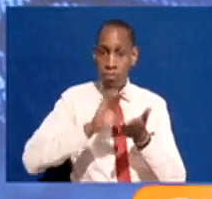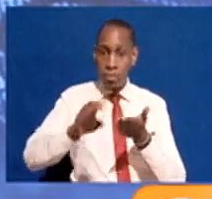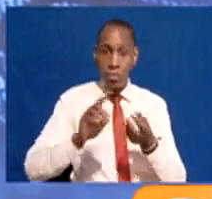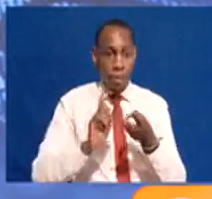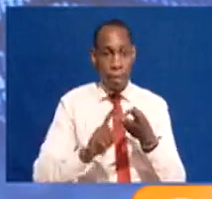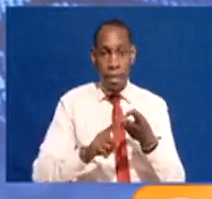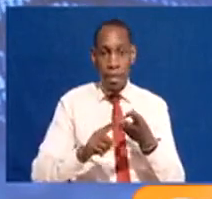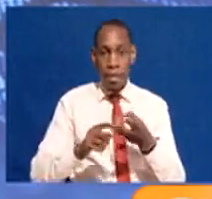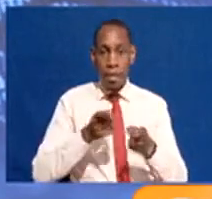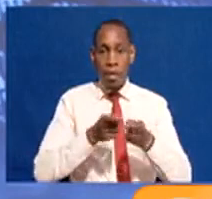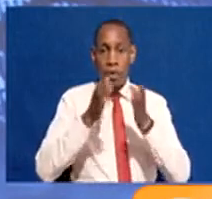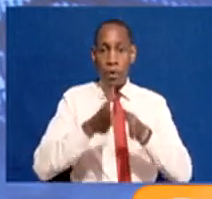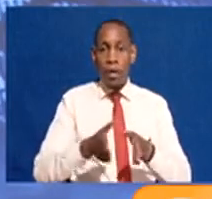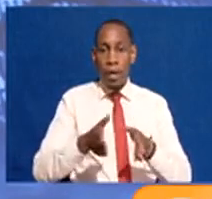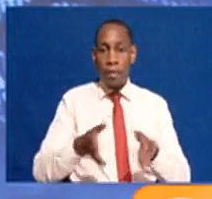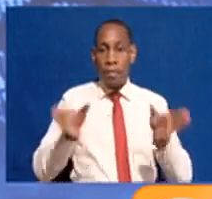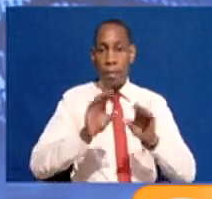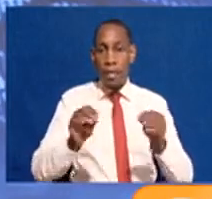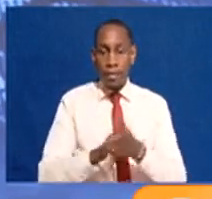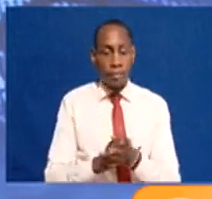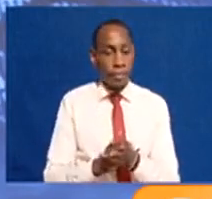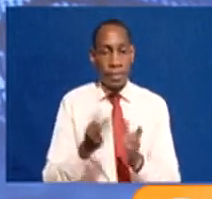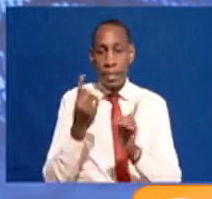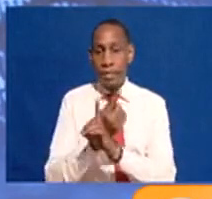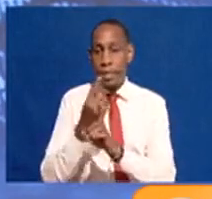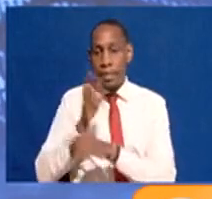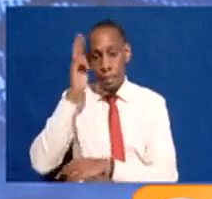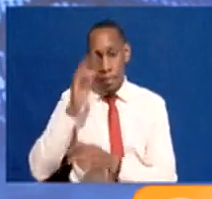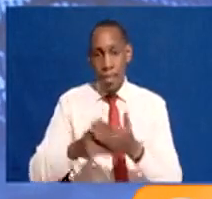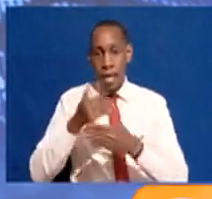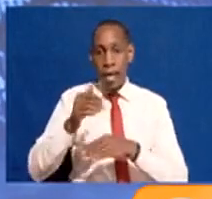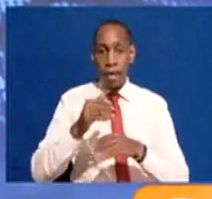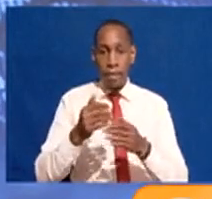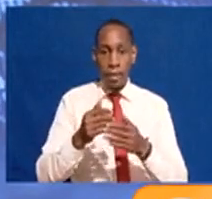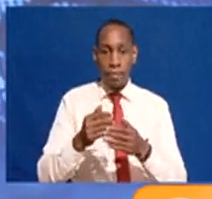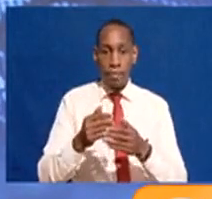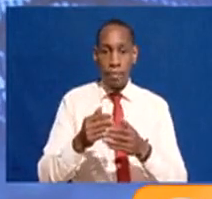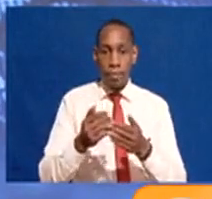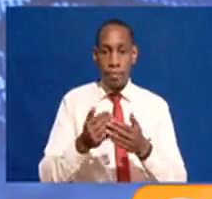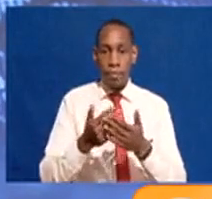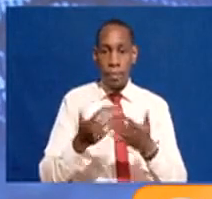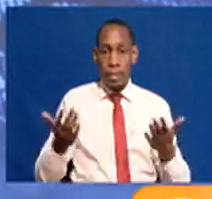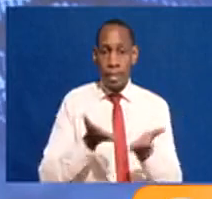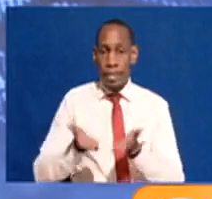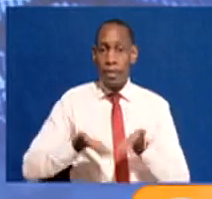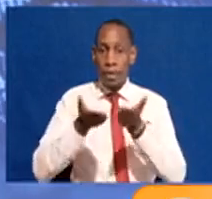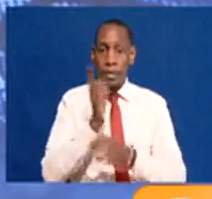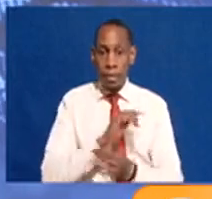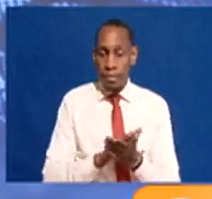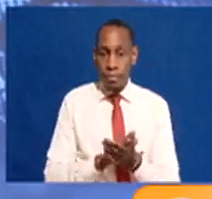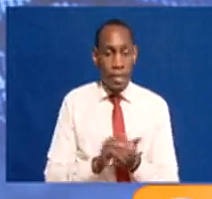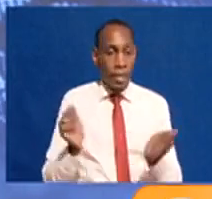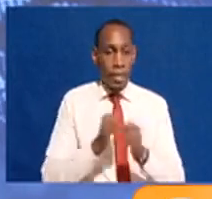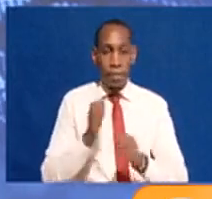Oh, controller of budget. All this after goods and services were rendered? Guys, this is